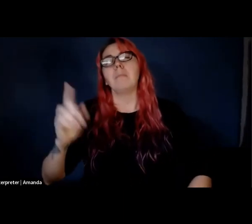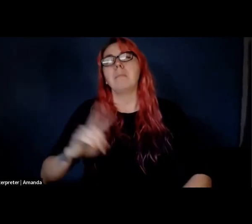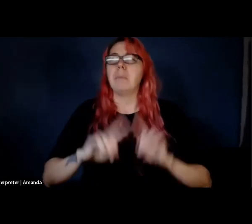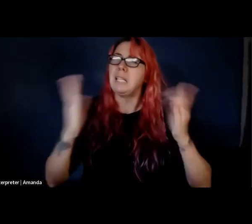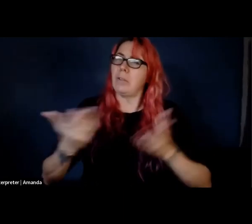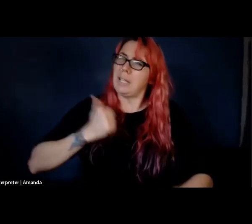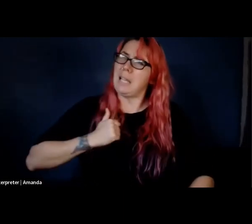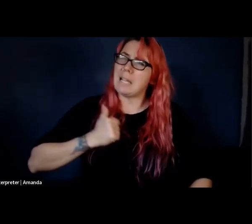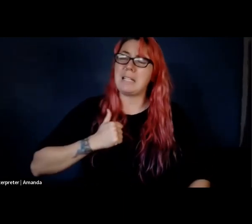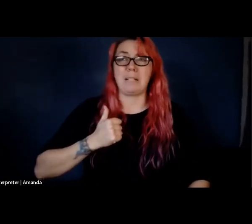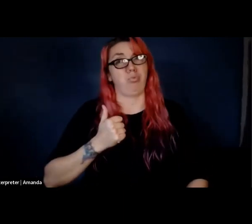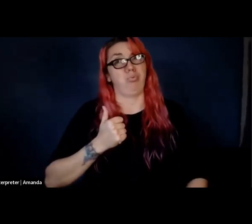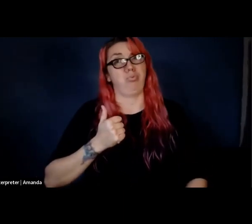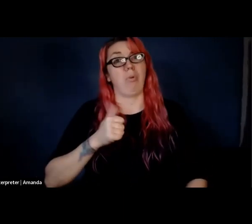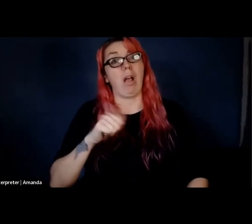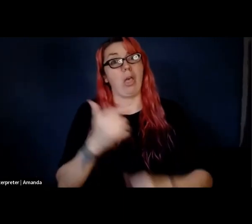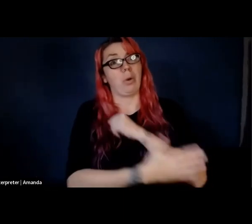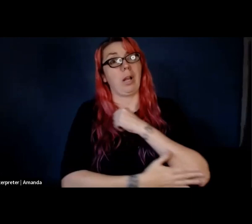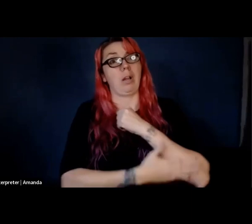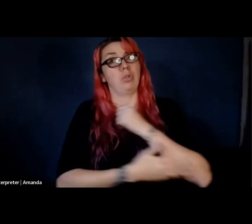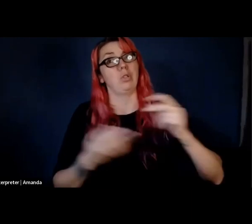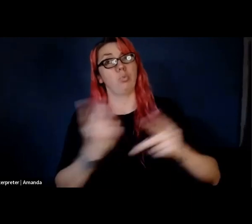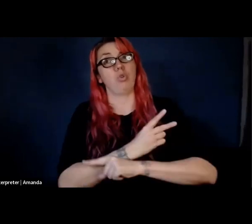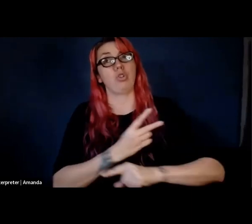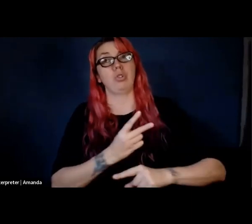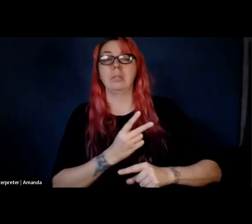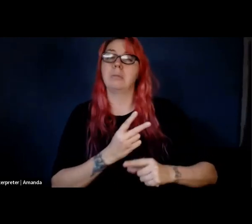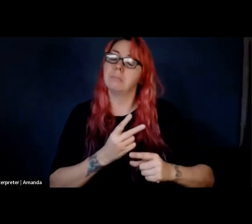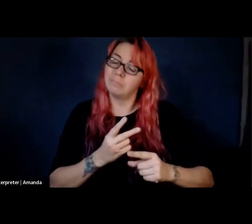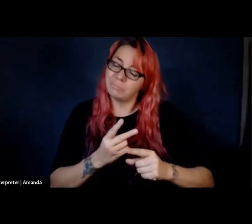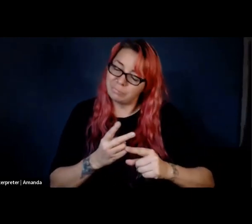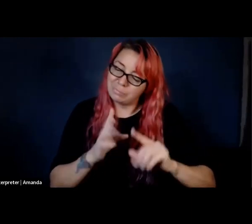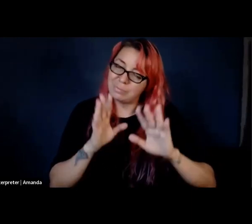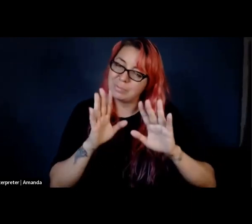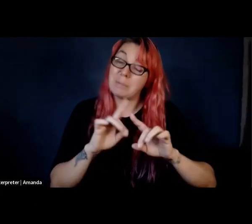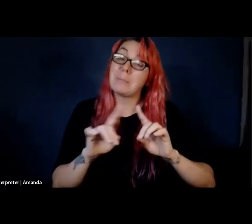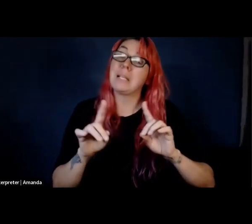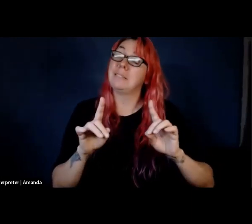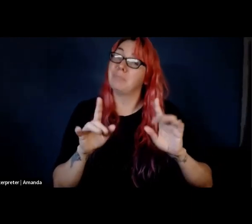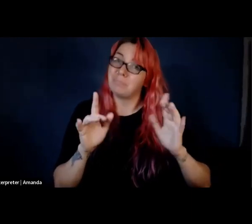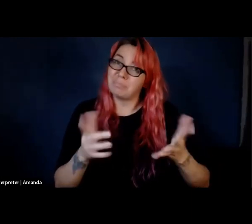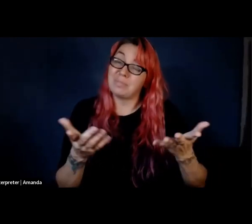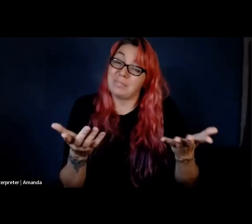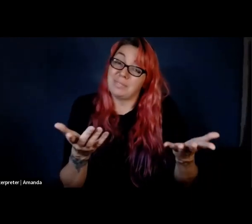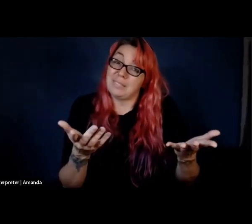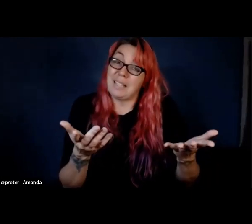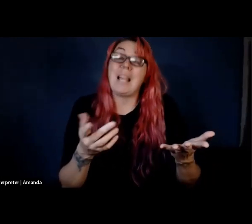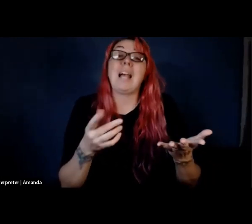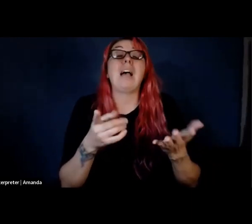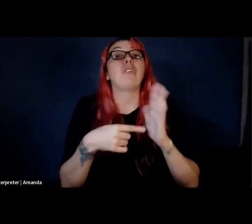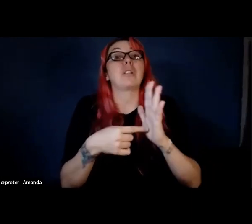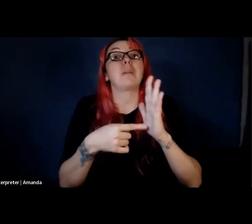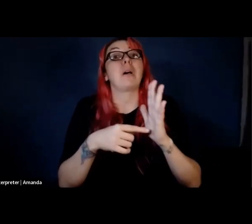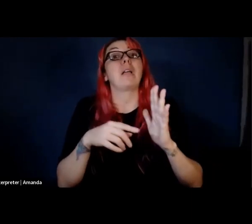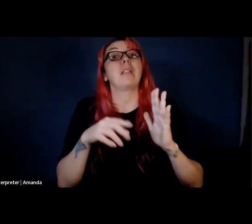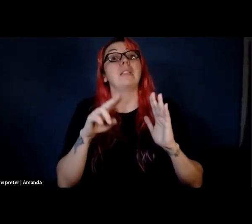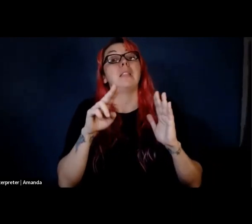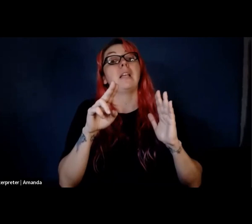again, down south. But the reality is that I always want to remind people that the Underground Railroad went in both directions.